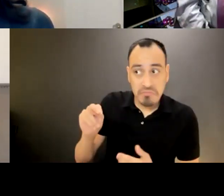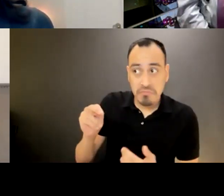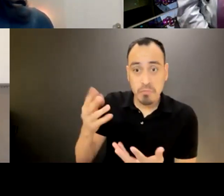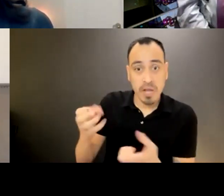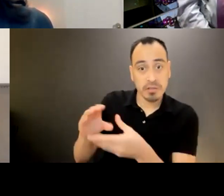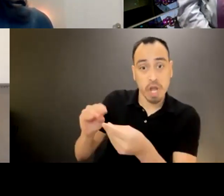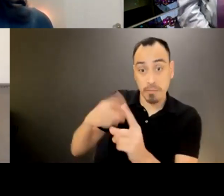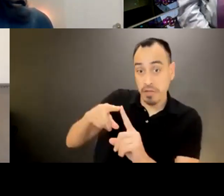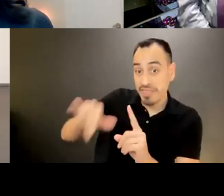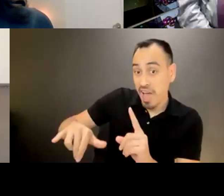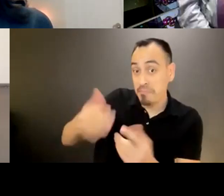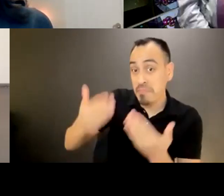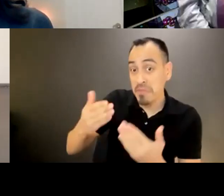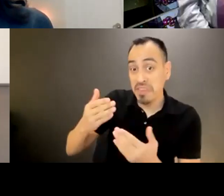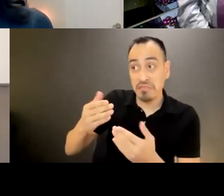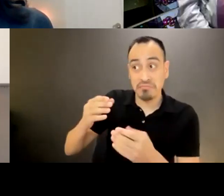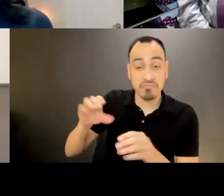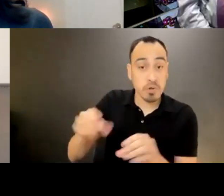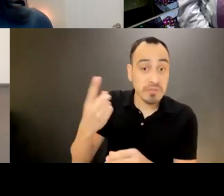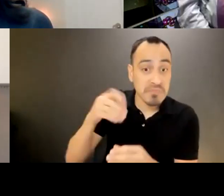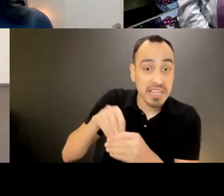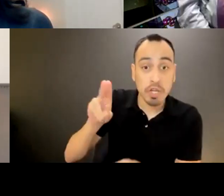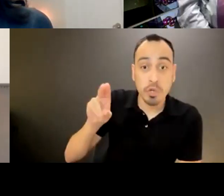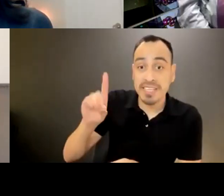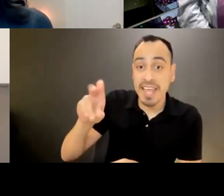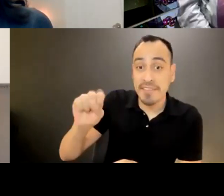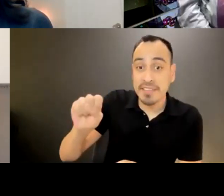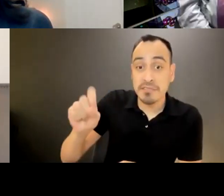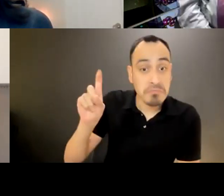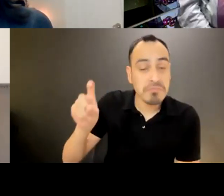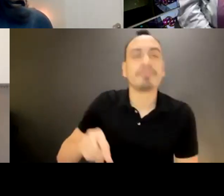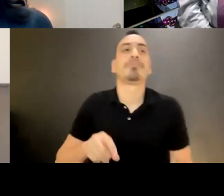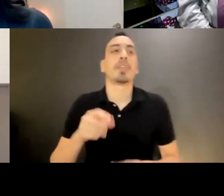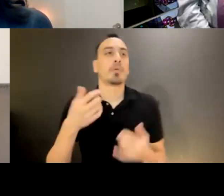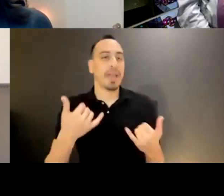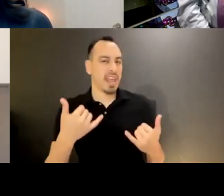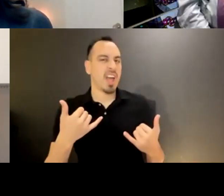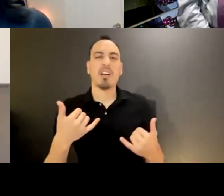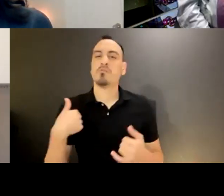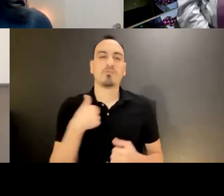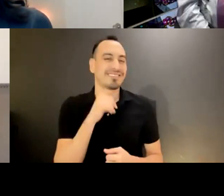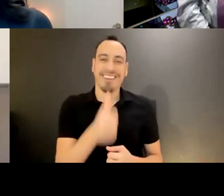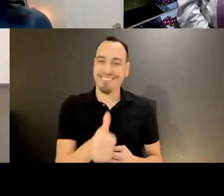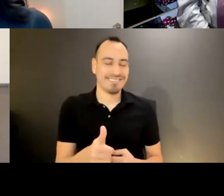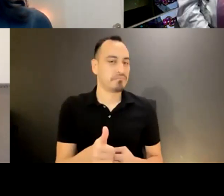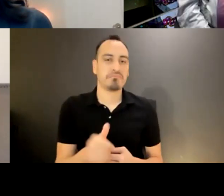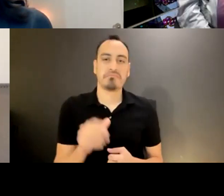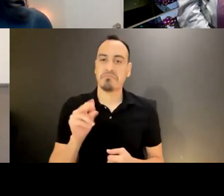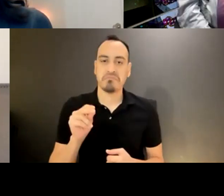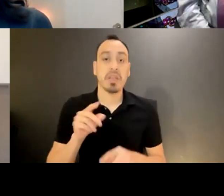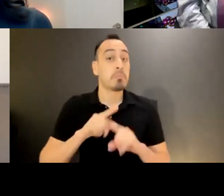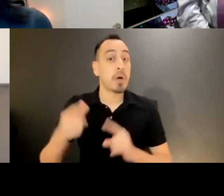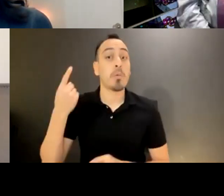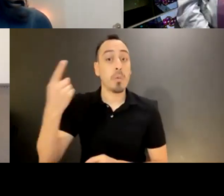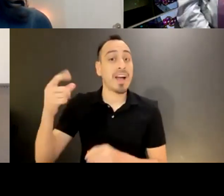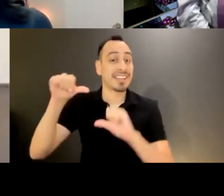Davis. Yeah, so right now, we aren't either, but we have one of the scientists